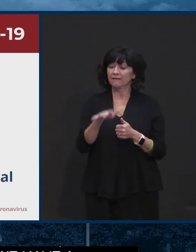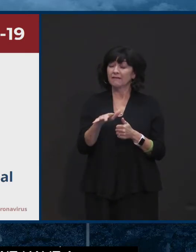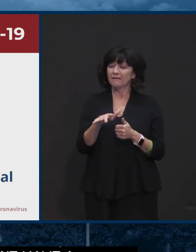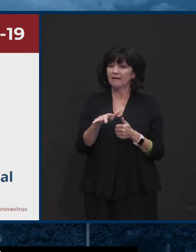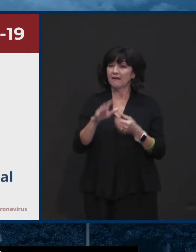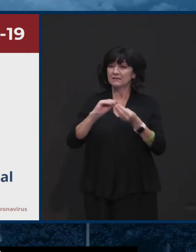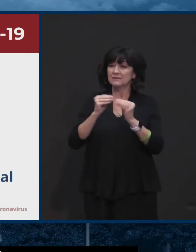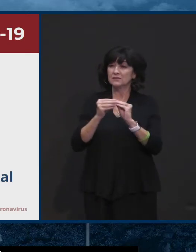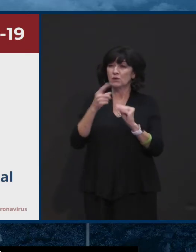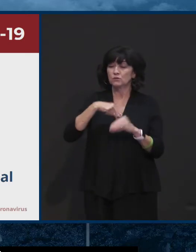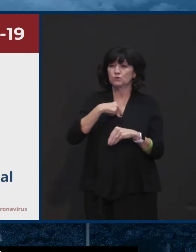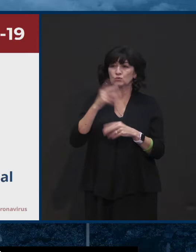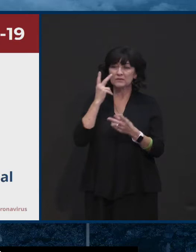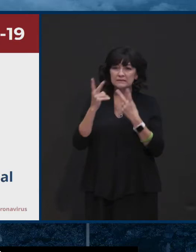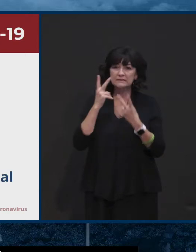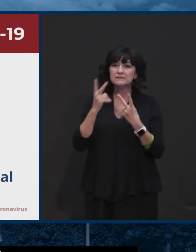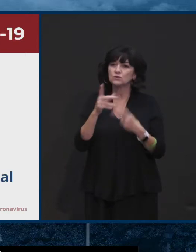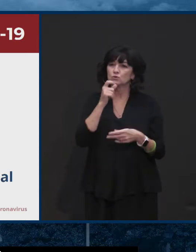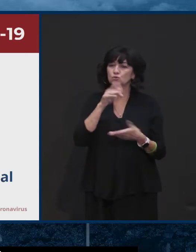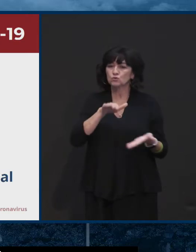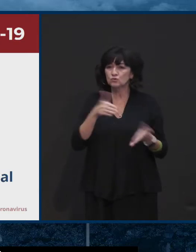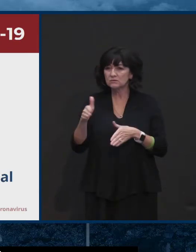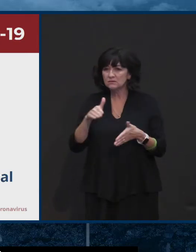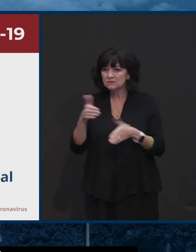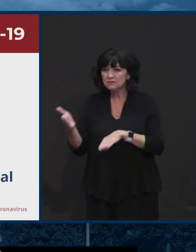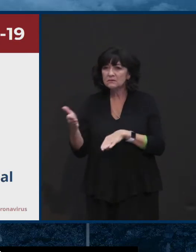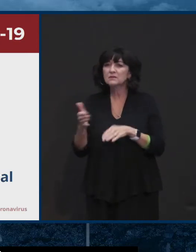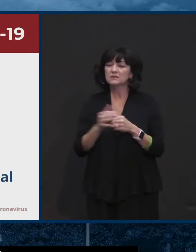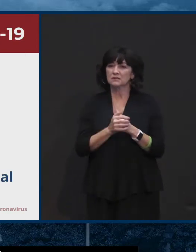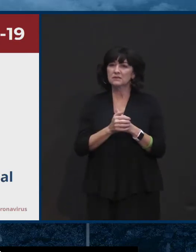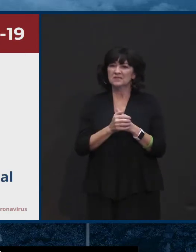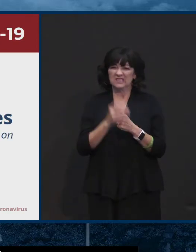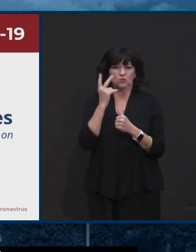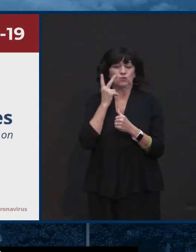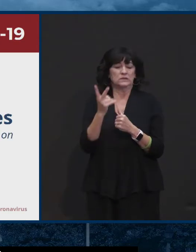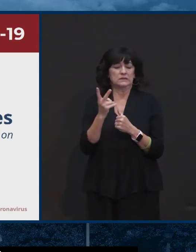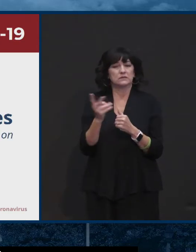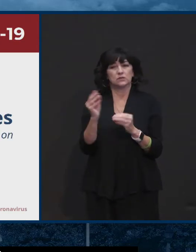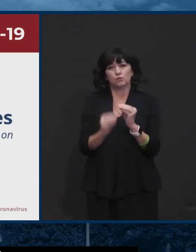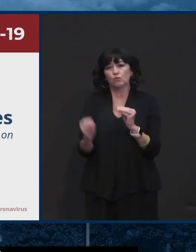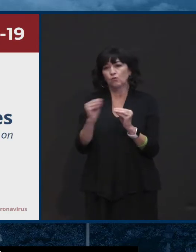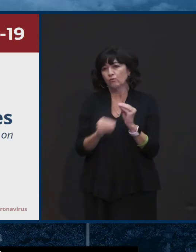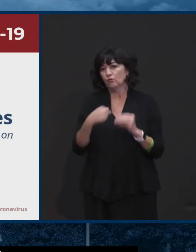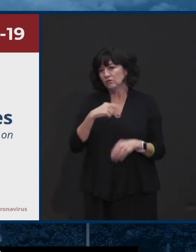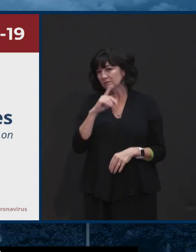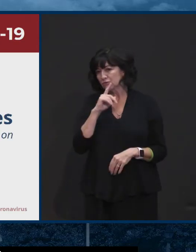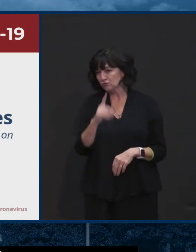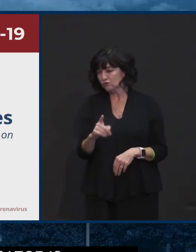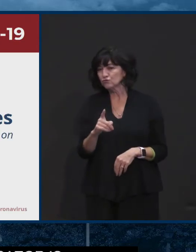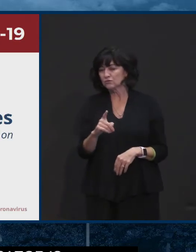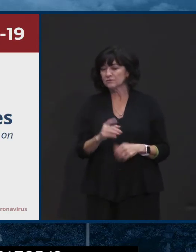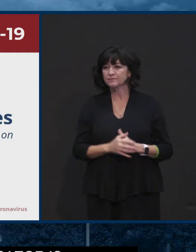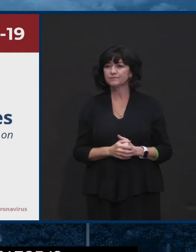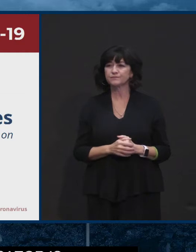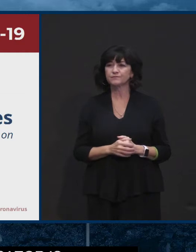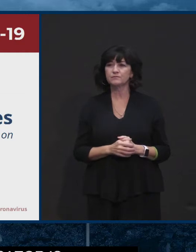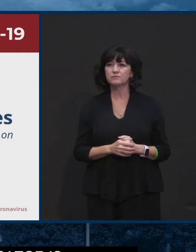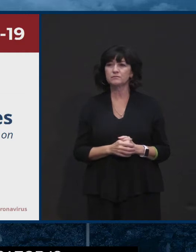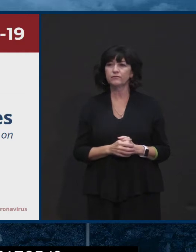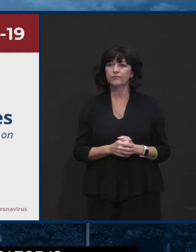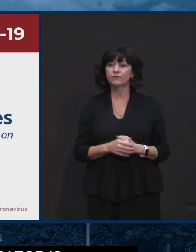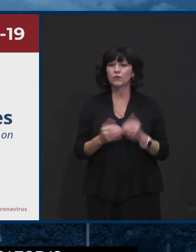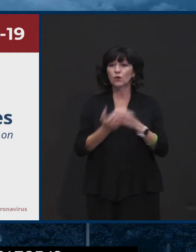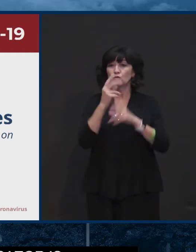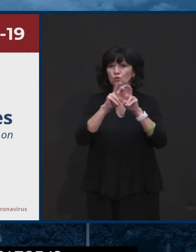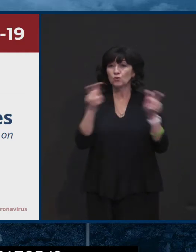is fatalities, and unfortunately, we'll see more of those. And so 13,000, almost 500